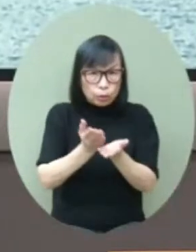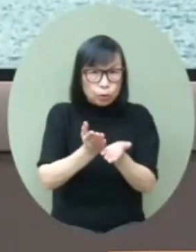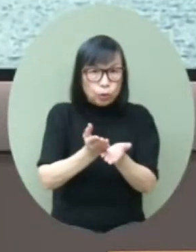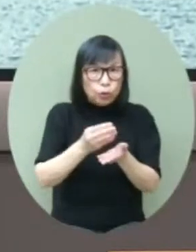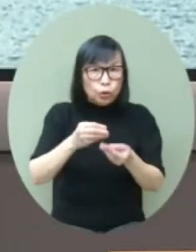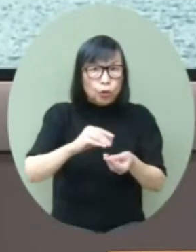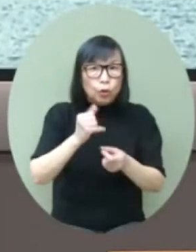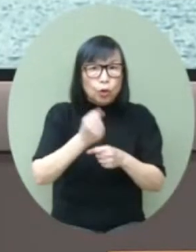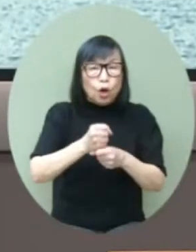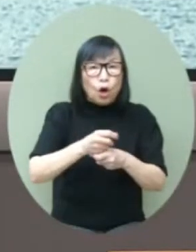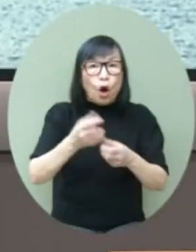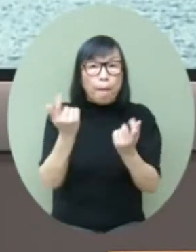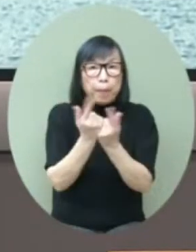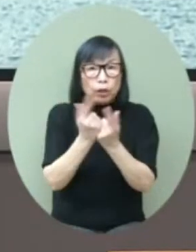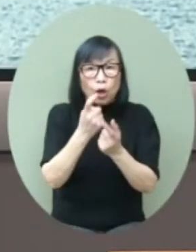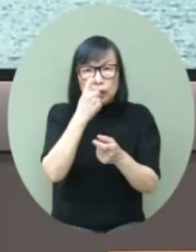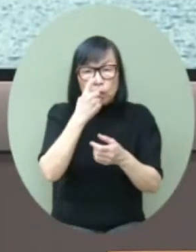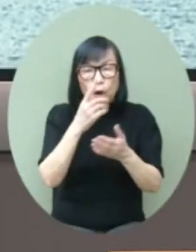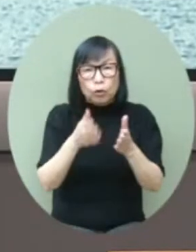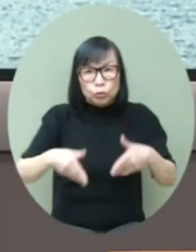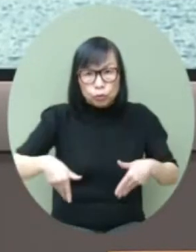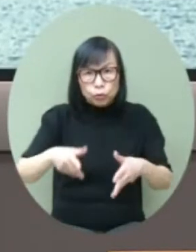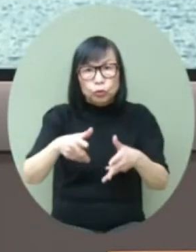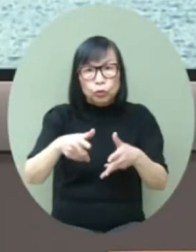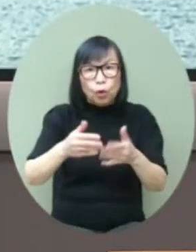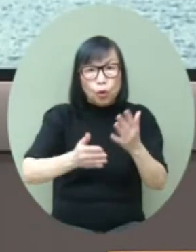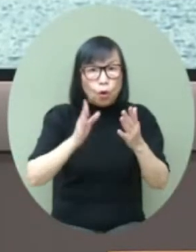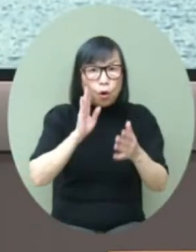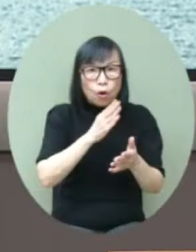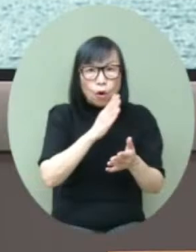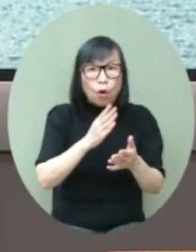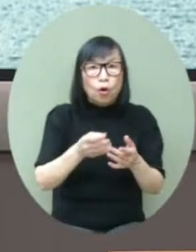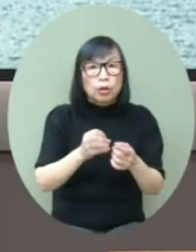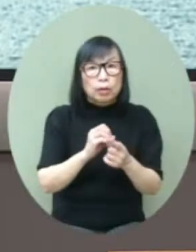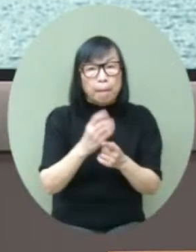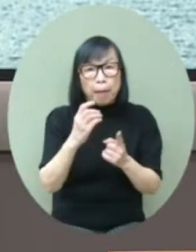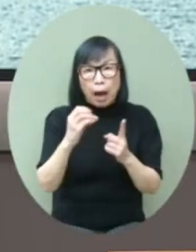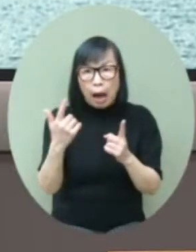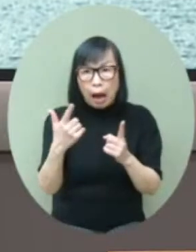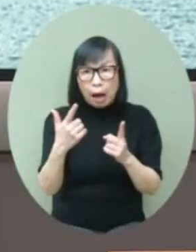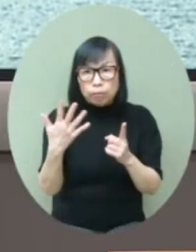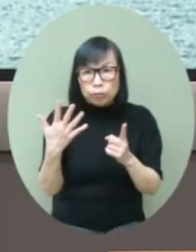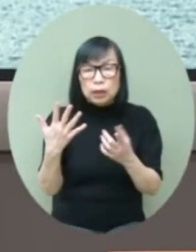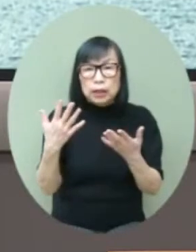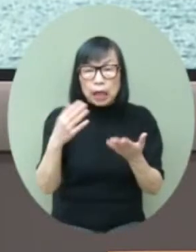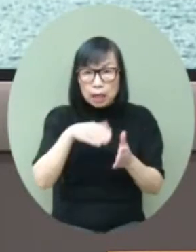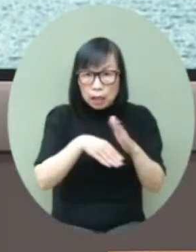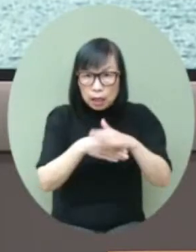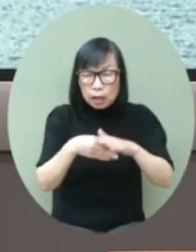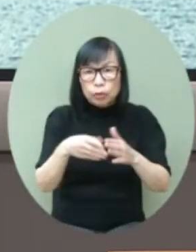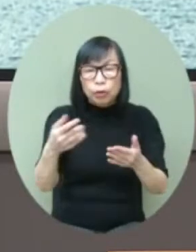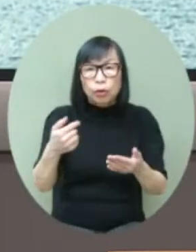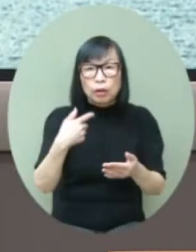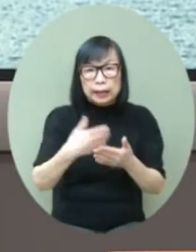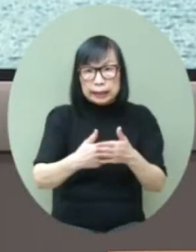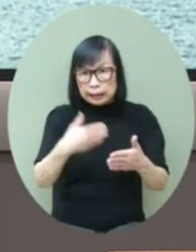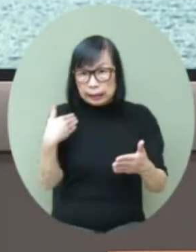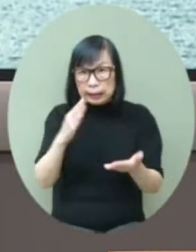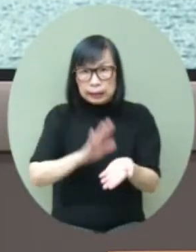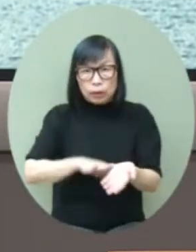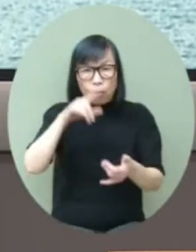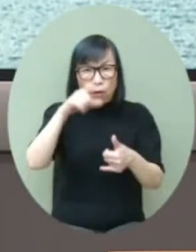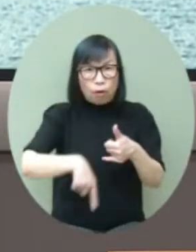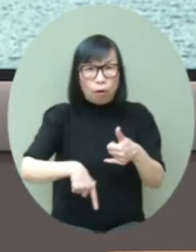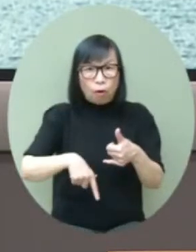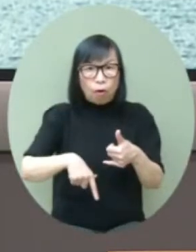She works at the CITIC Securities Company at the at the Crown at the